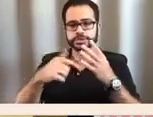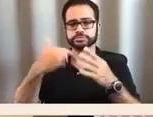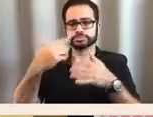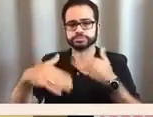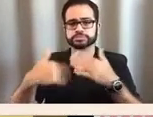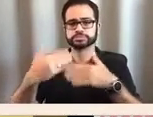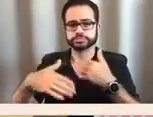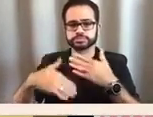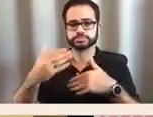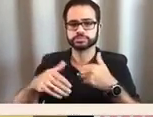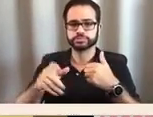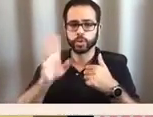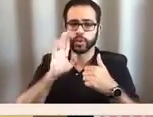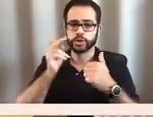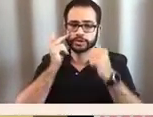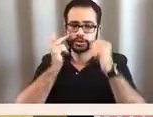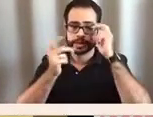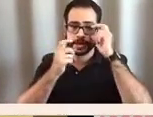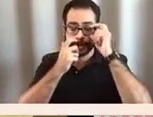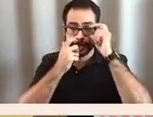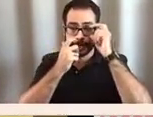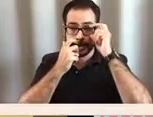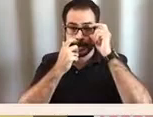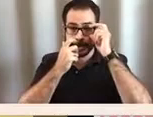through, and you'll see.